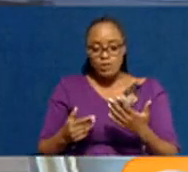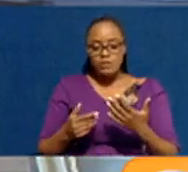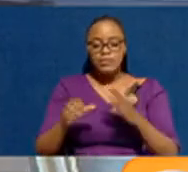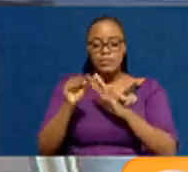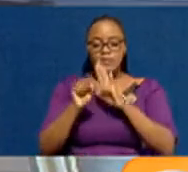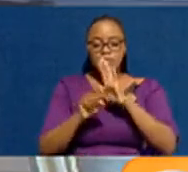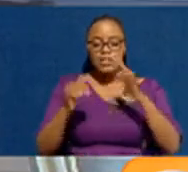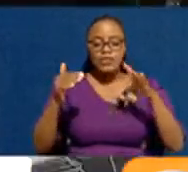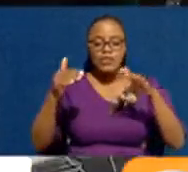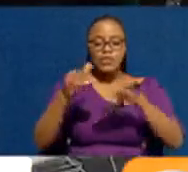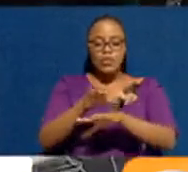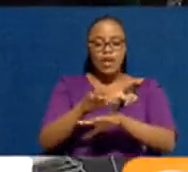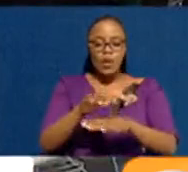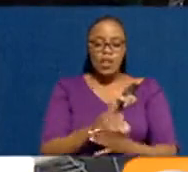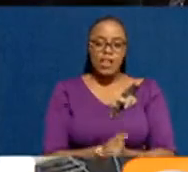funeral.